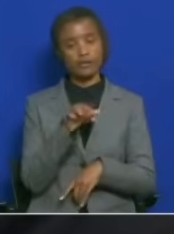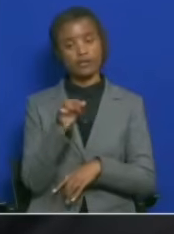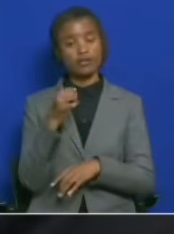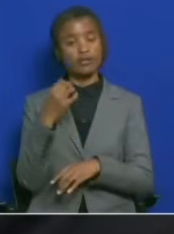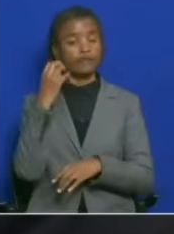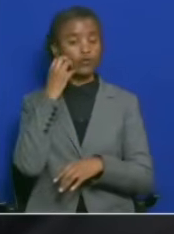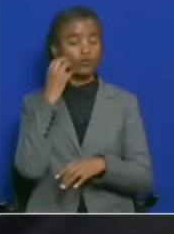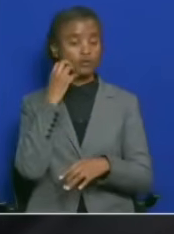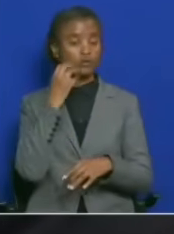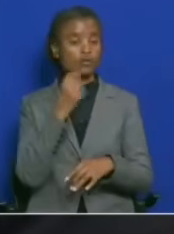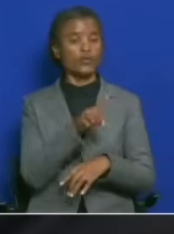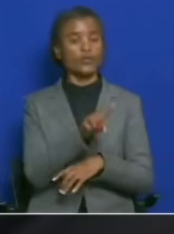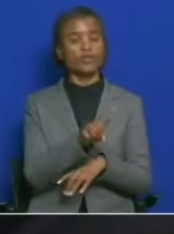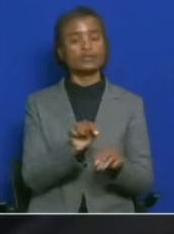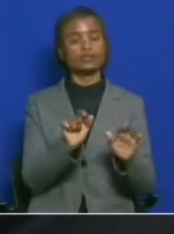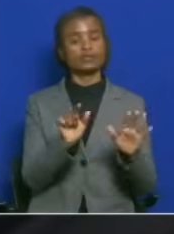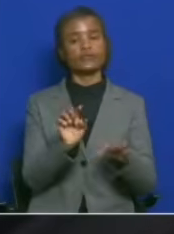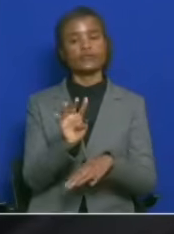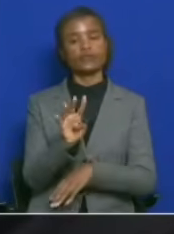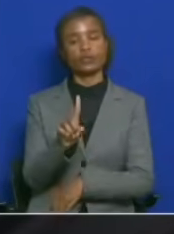1741.